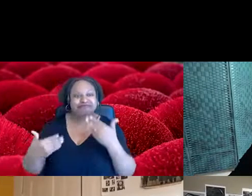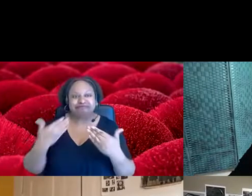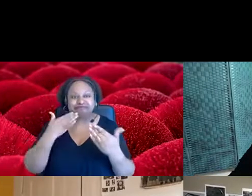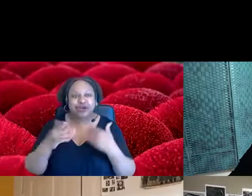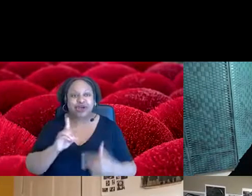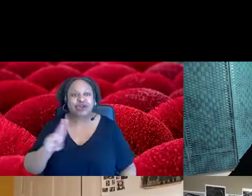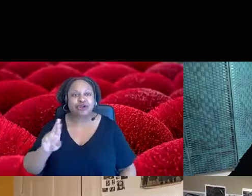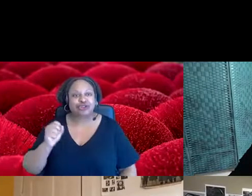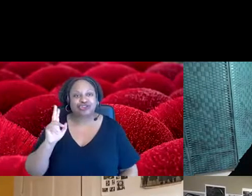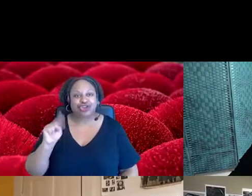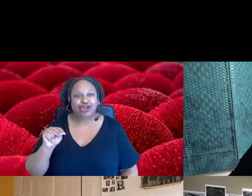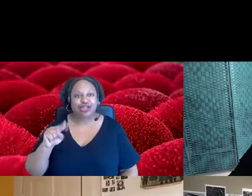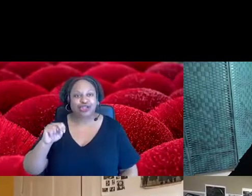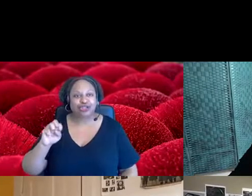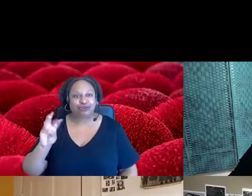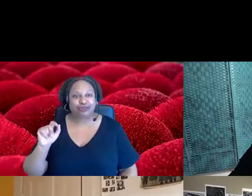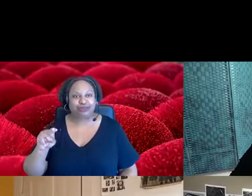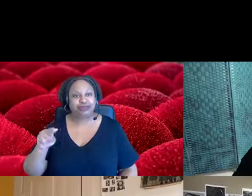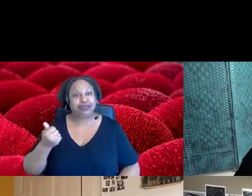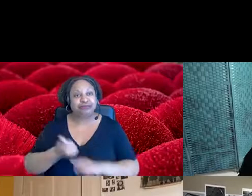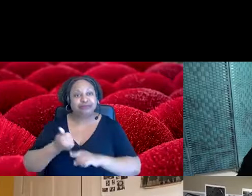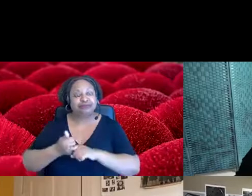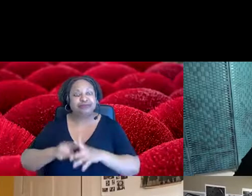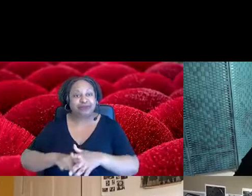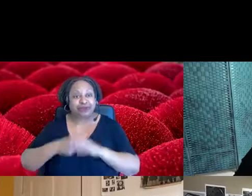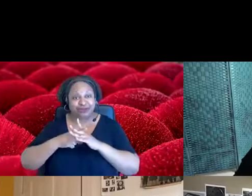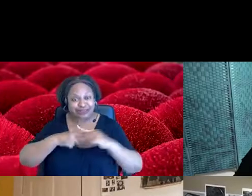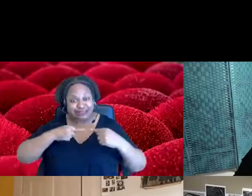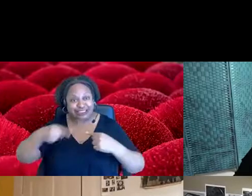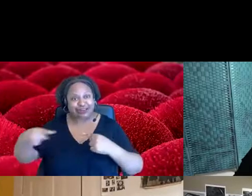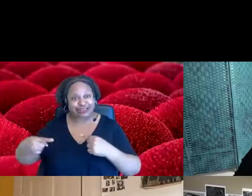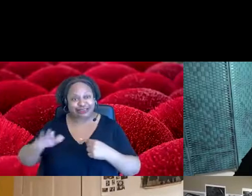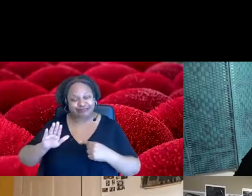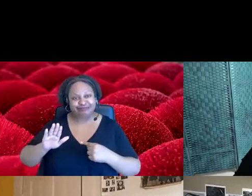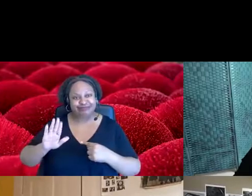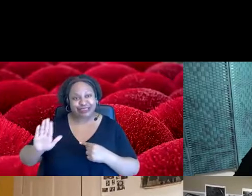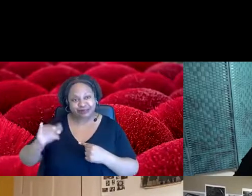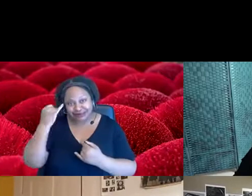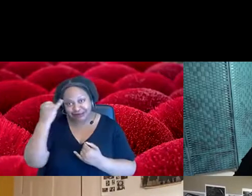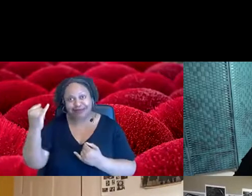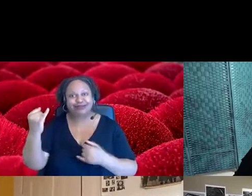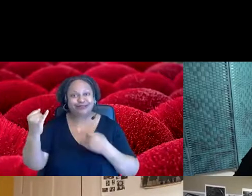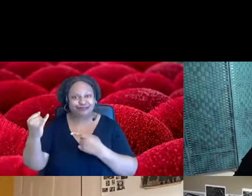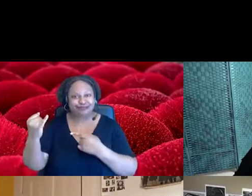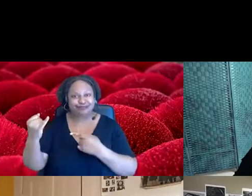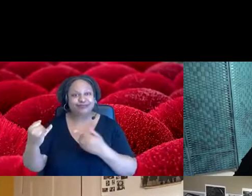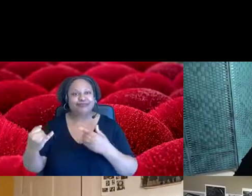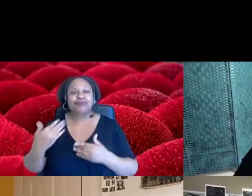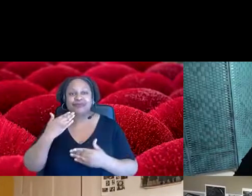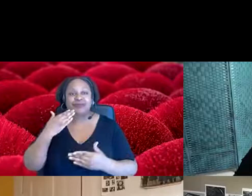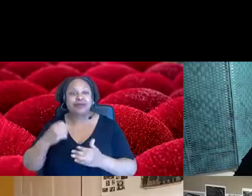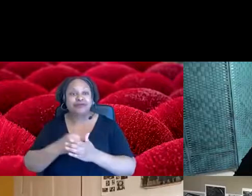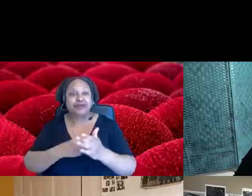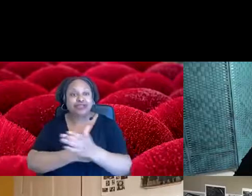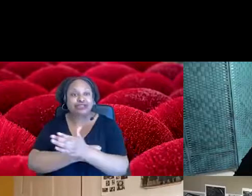Dr. Sean Newman, who started this series. It's his brainchild, and to the foundation team for their great good